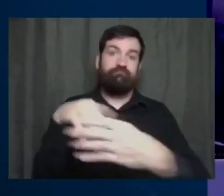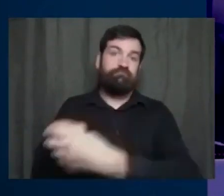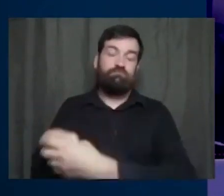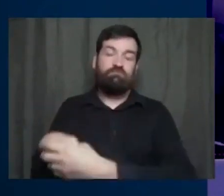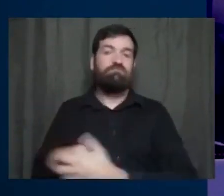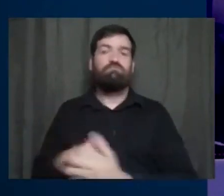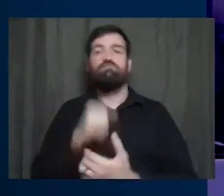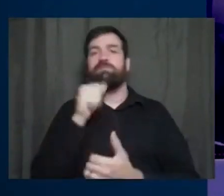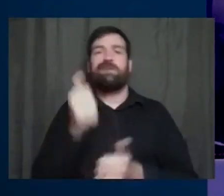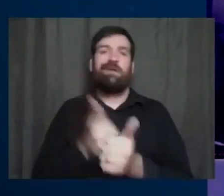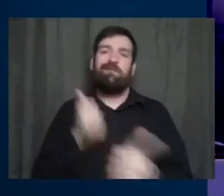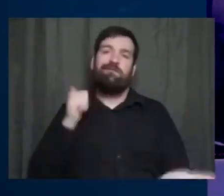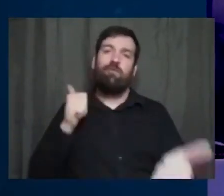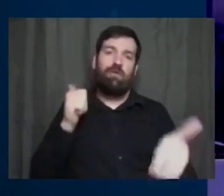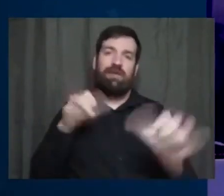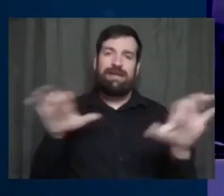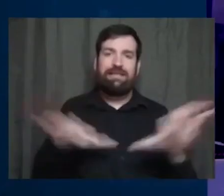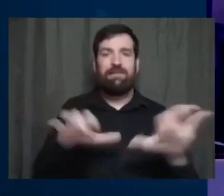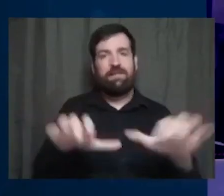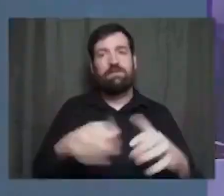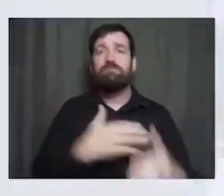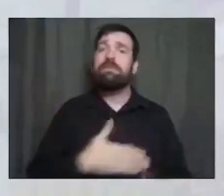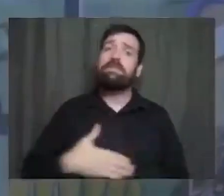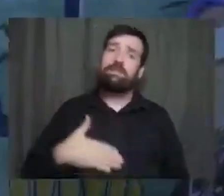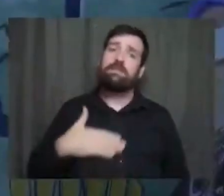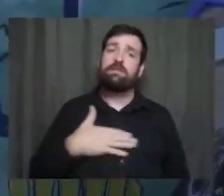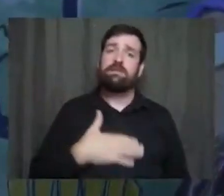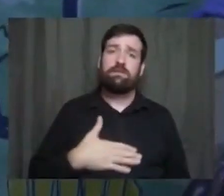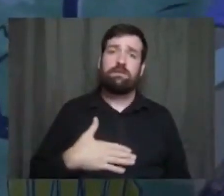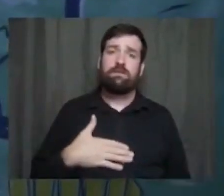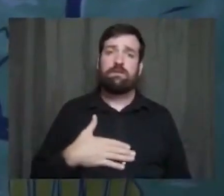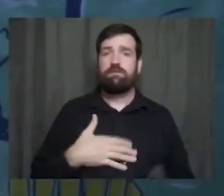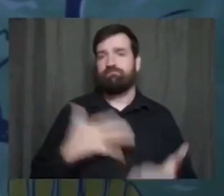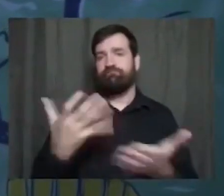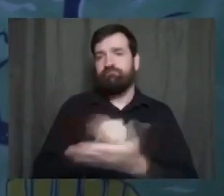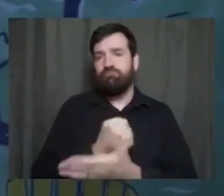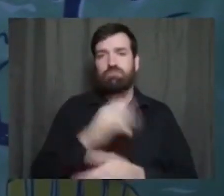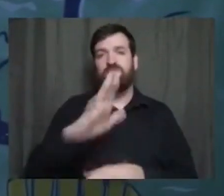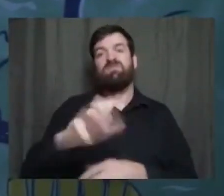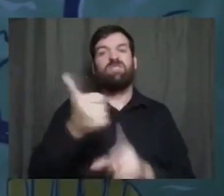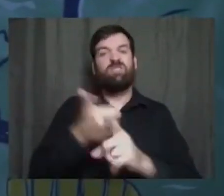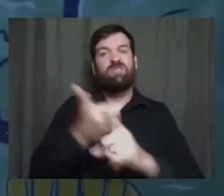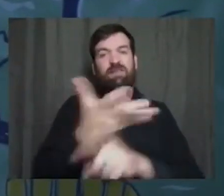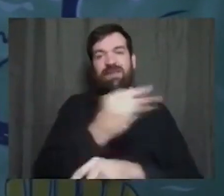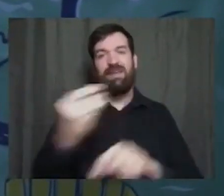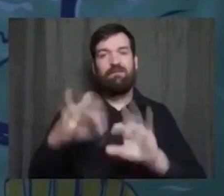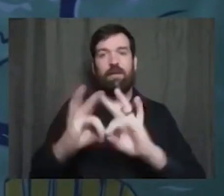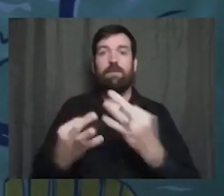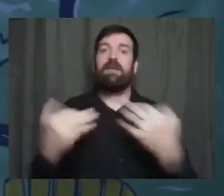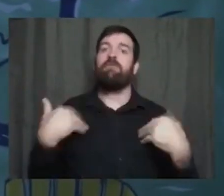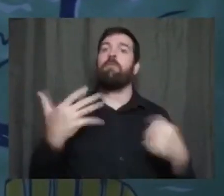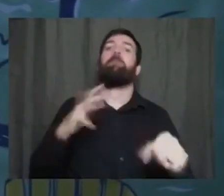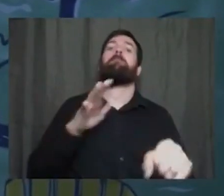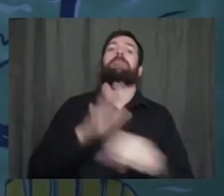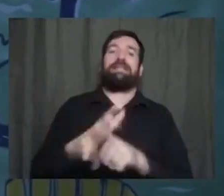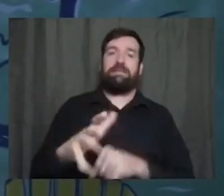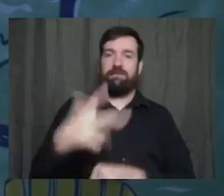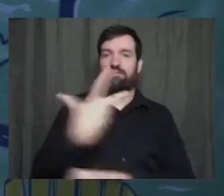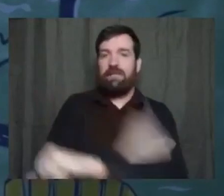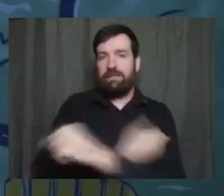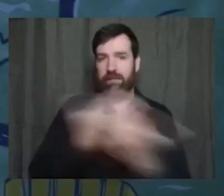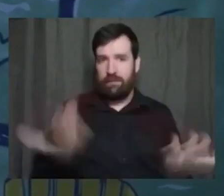activities. So please get yourselves, get your family vaccinated. We have plenty of vaccine here at the health system. You can call